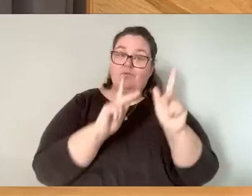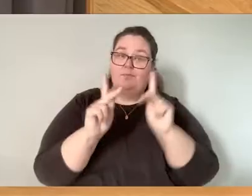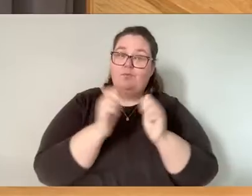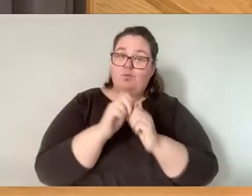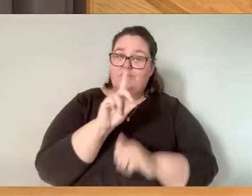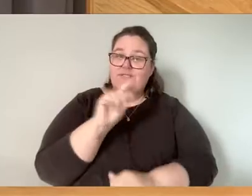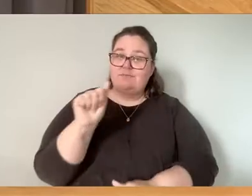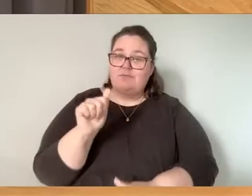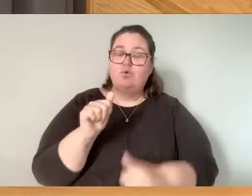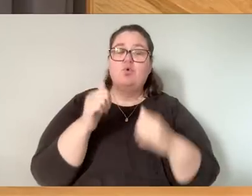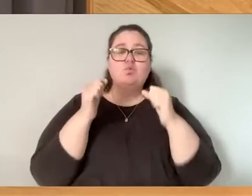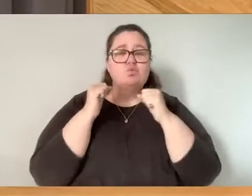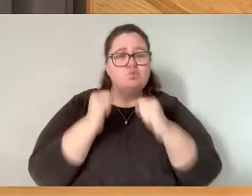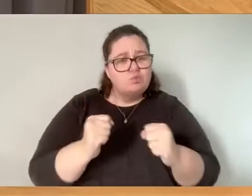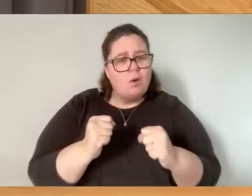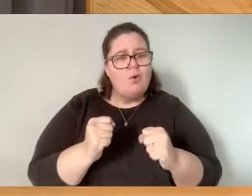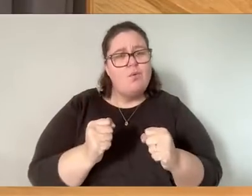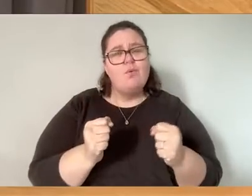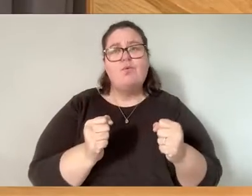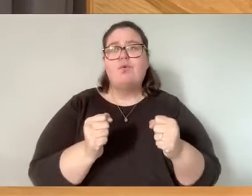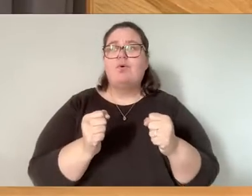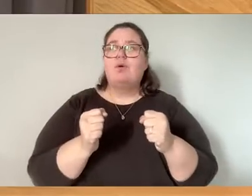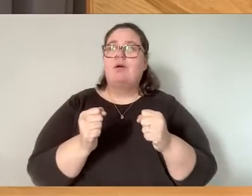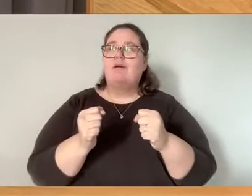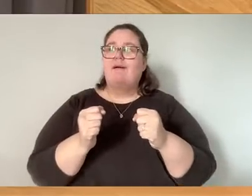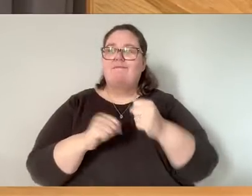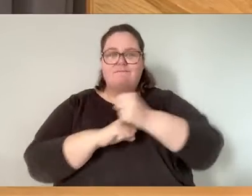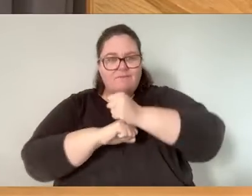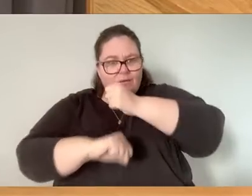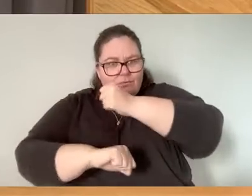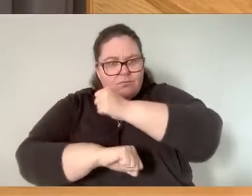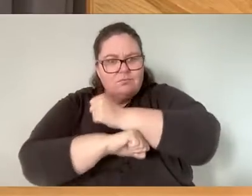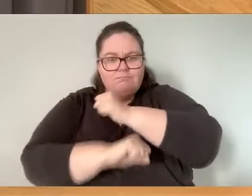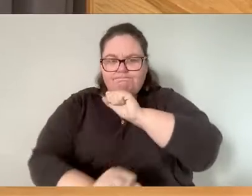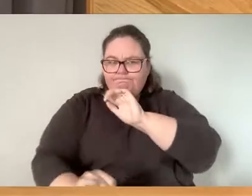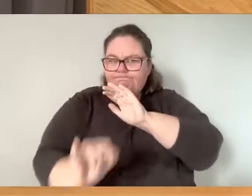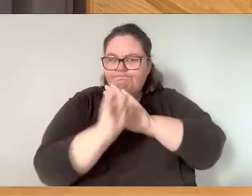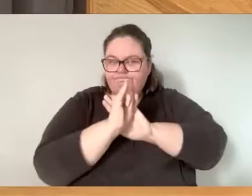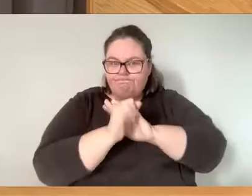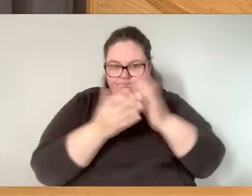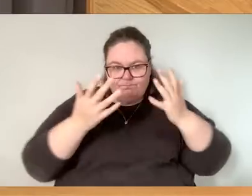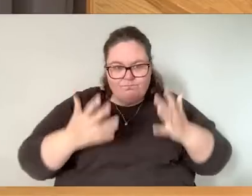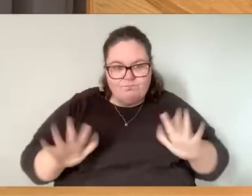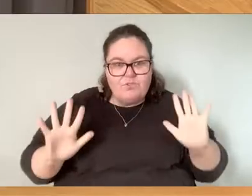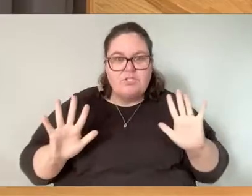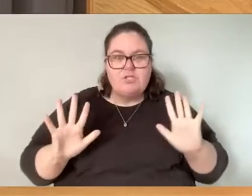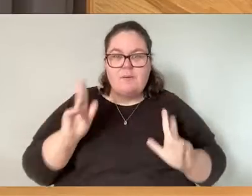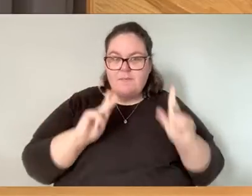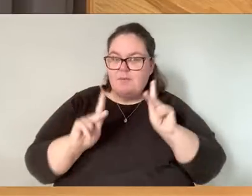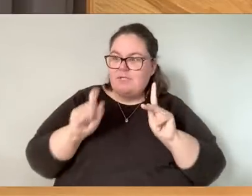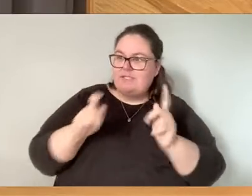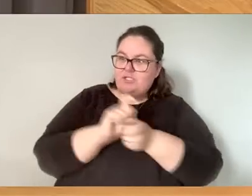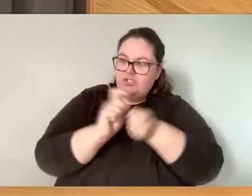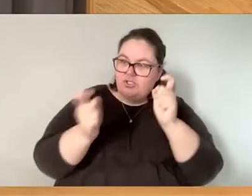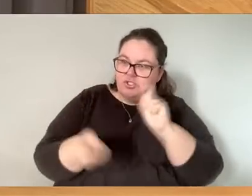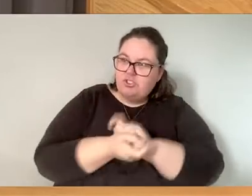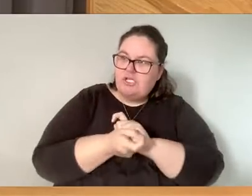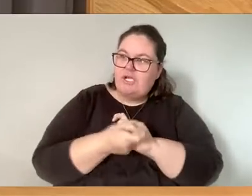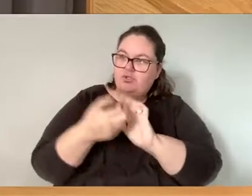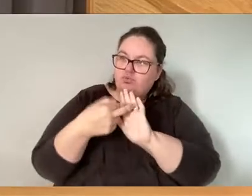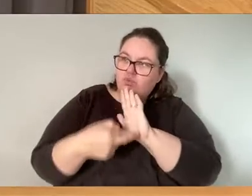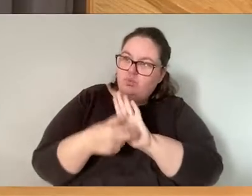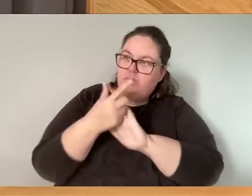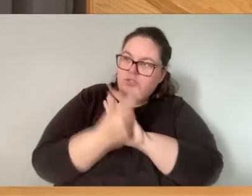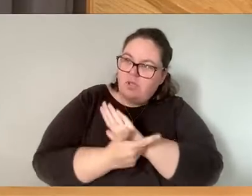very clear pillars identified of where people want to see the change and the regulatory standards. And